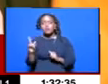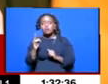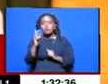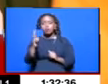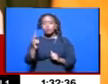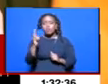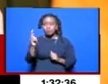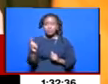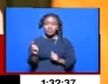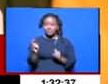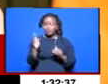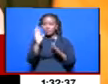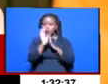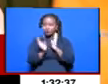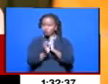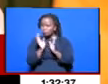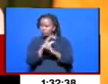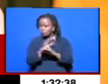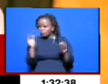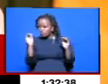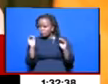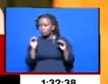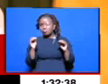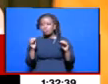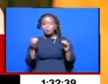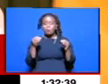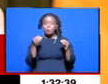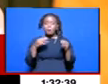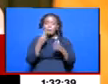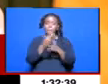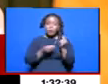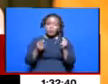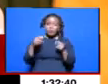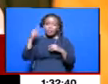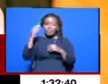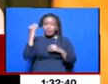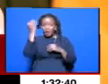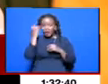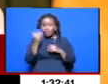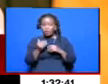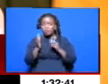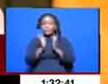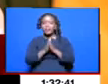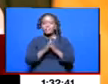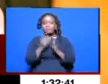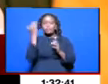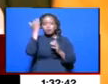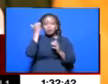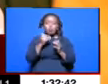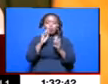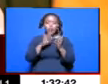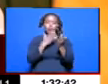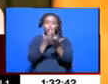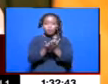is unconstitutional. Both the High Court and Court of Appeal found